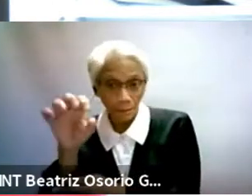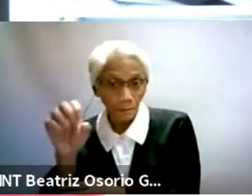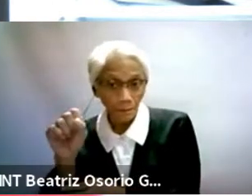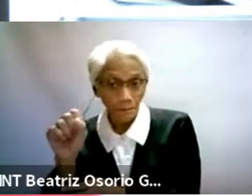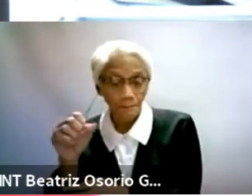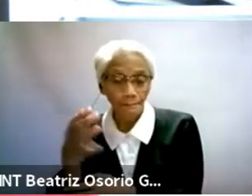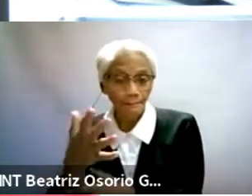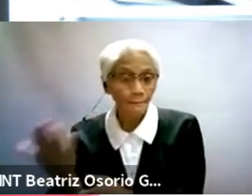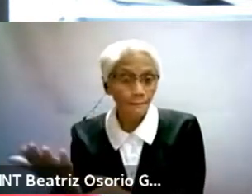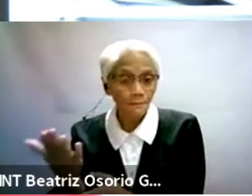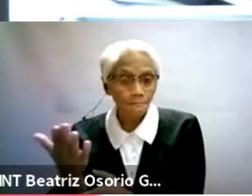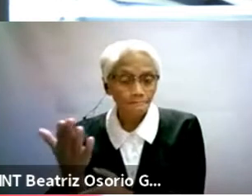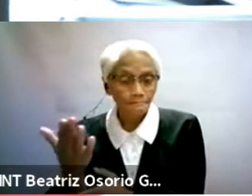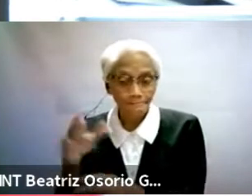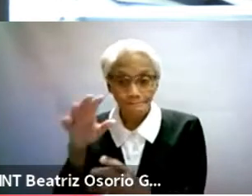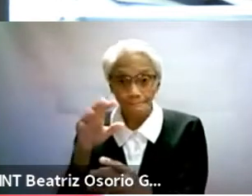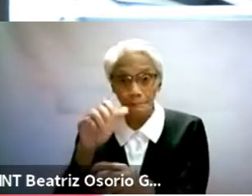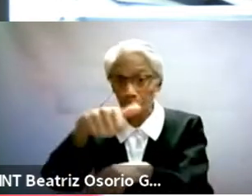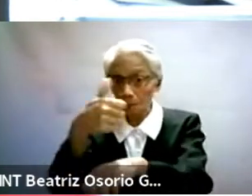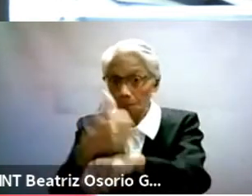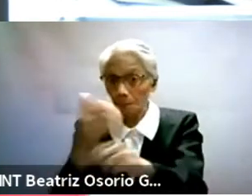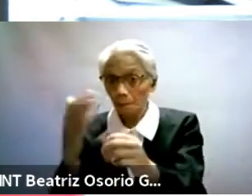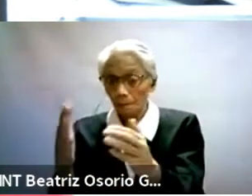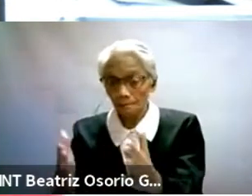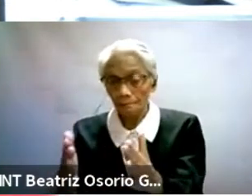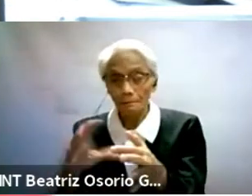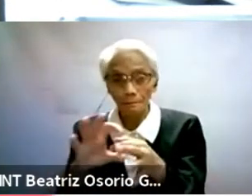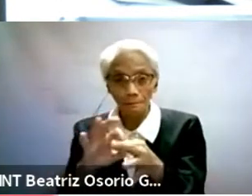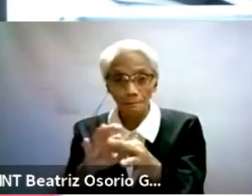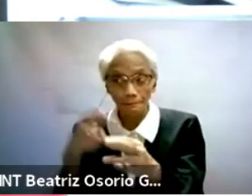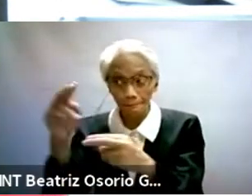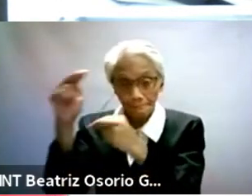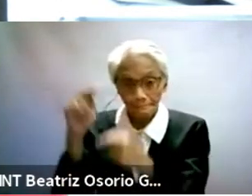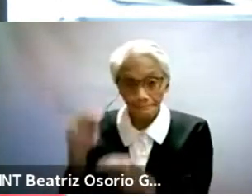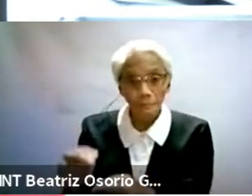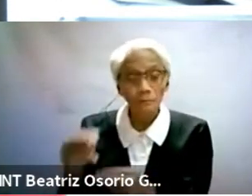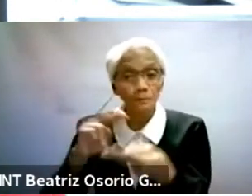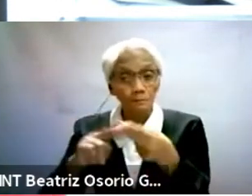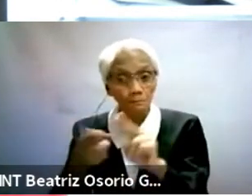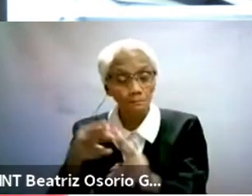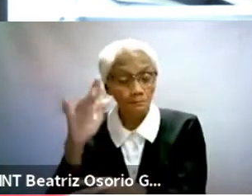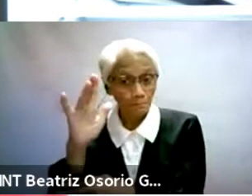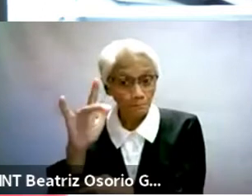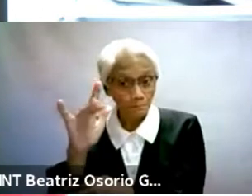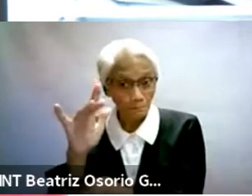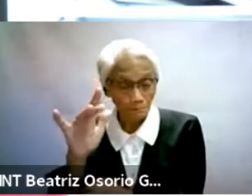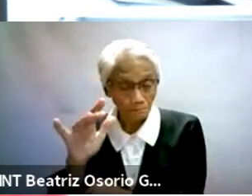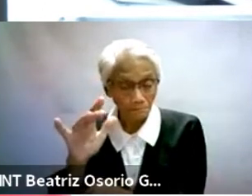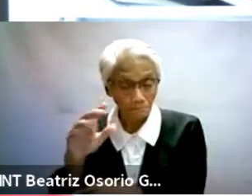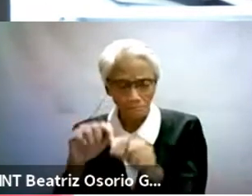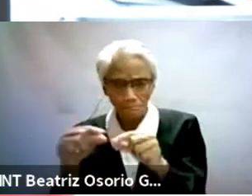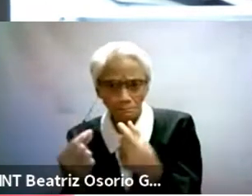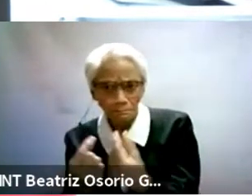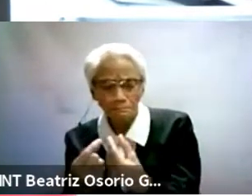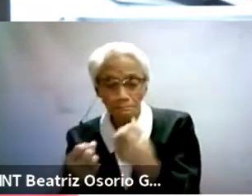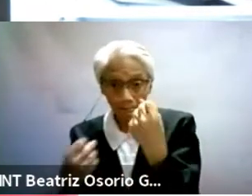founder and chair of Five Rights Foundation, a member of the General Comment Number 25 Steering Group that provided support to